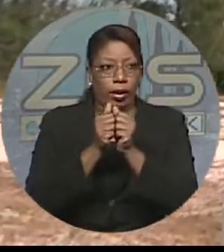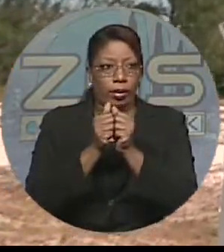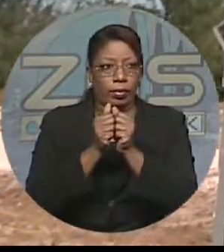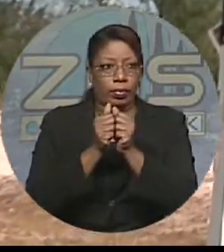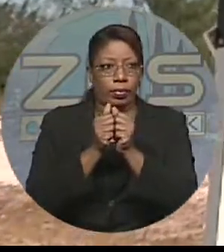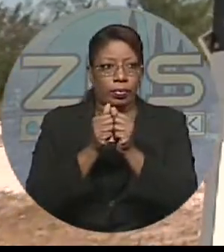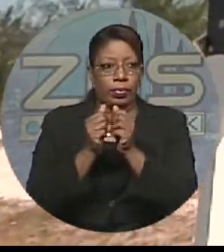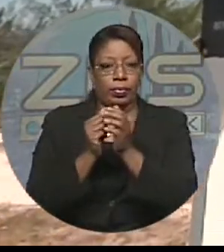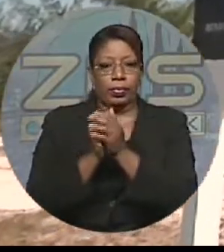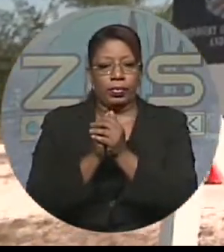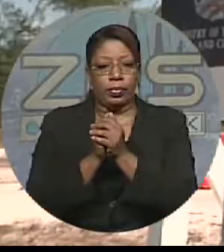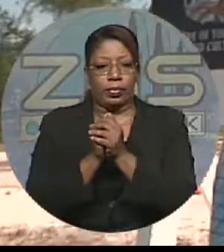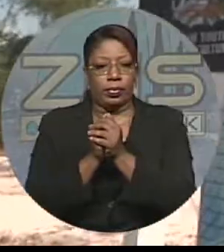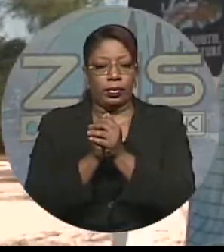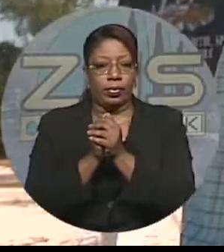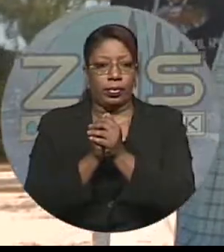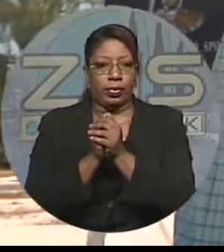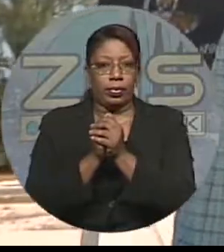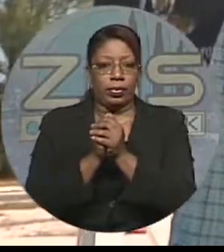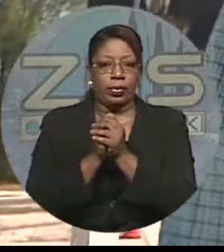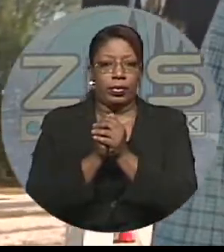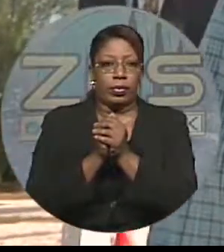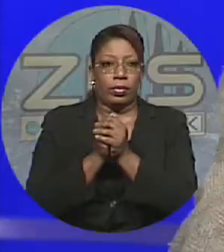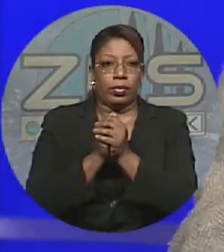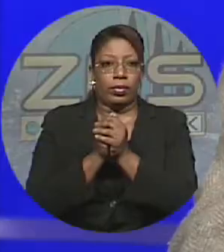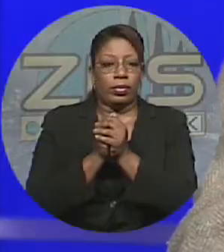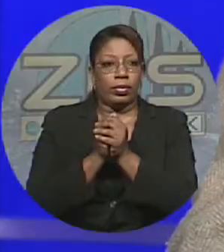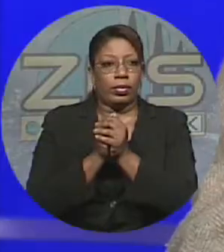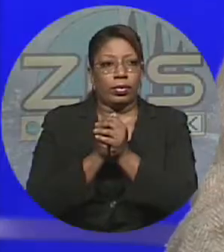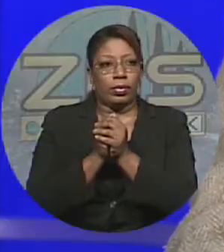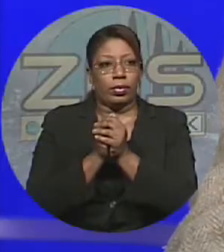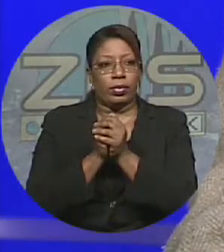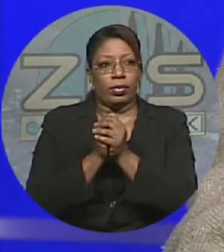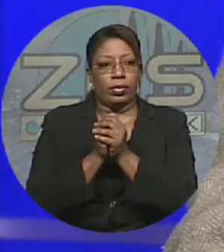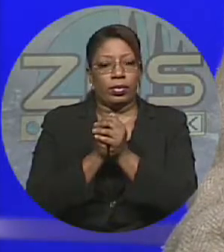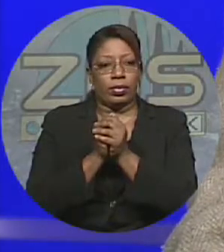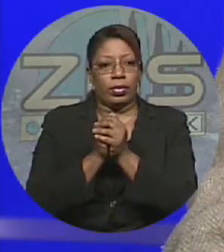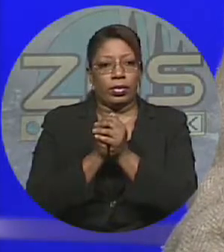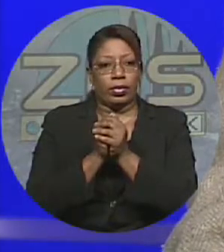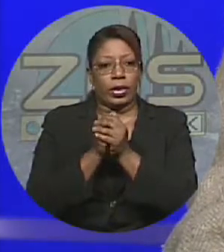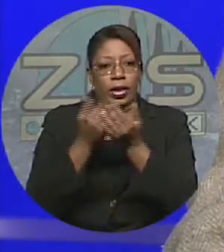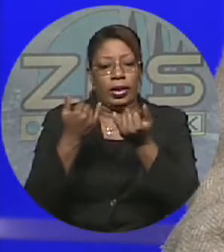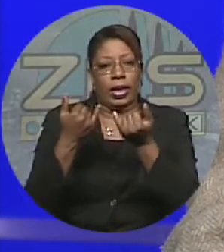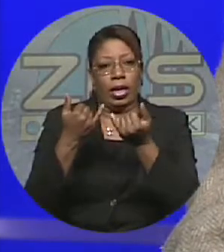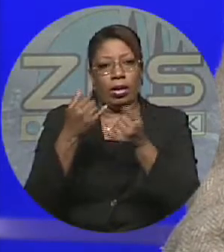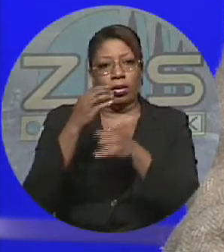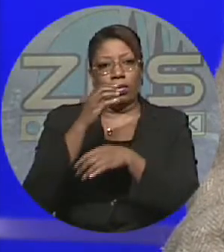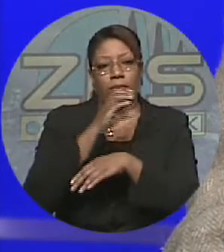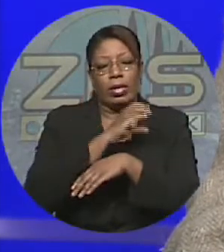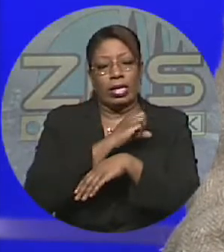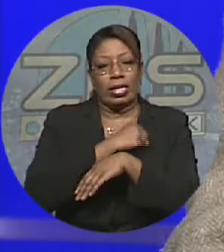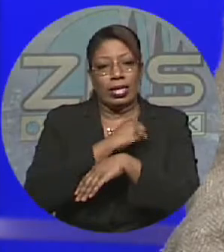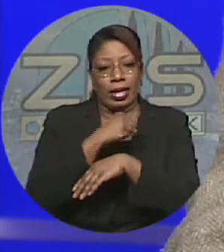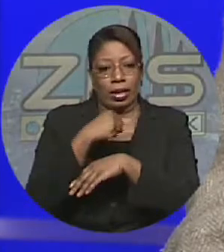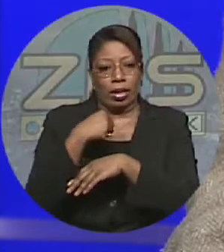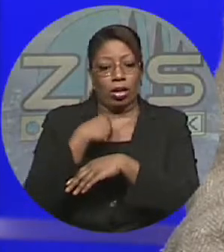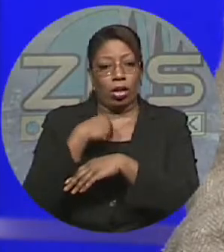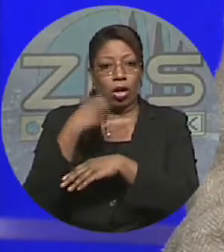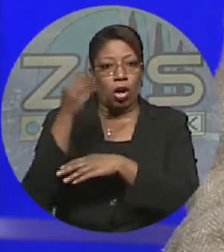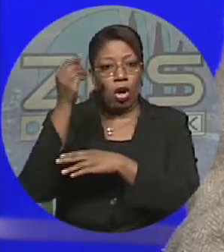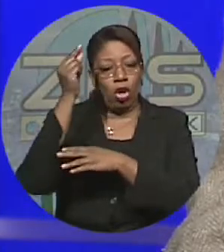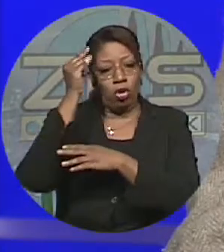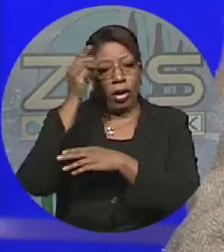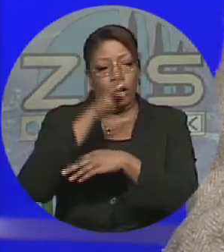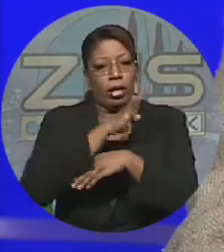Baseball Stadium for ZNS Total Sports, I'm Charles Fisher. All right, thanks a lot, Charles. Now, Senator Greg Burrows is in charge of the layout for the